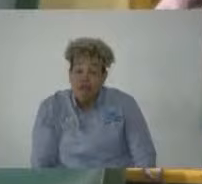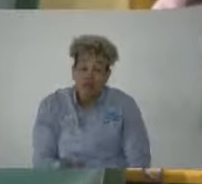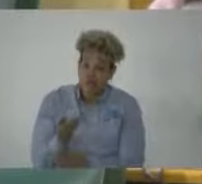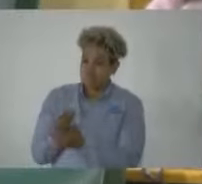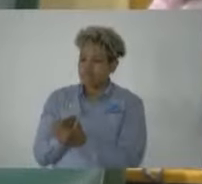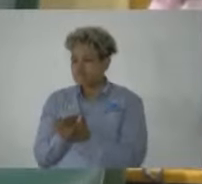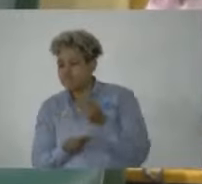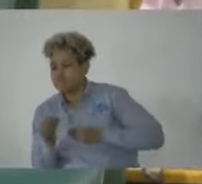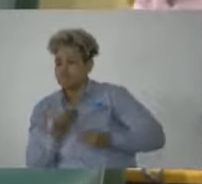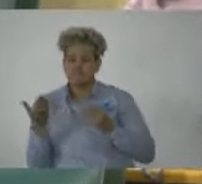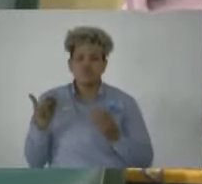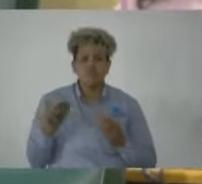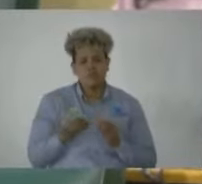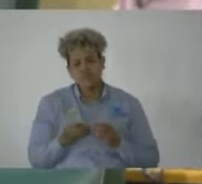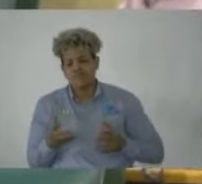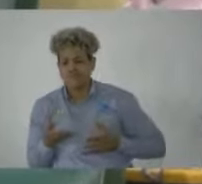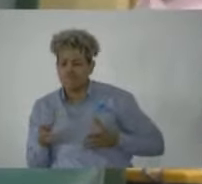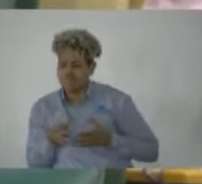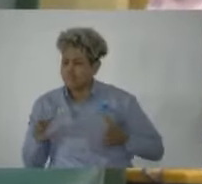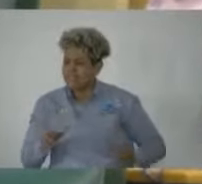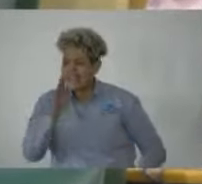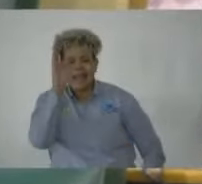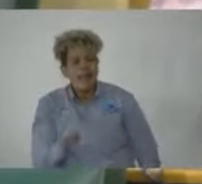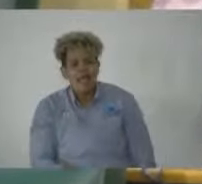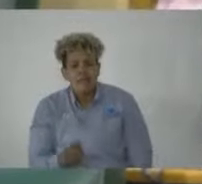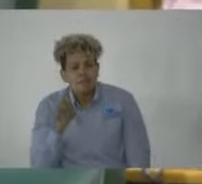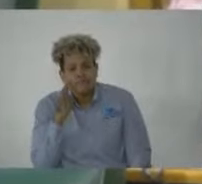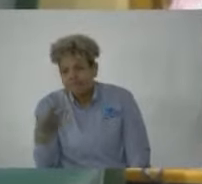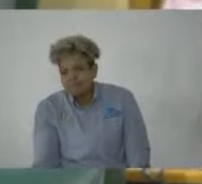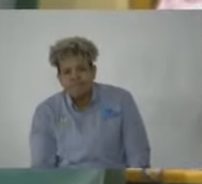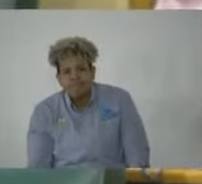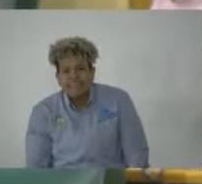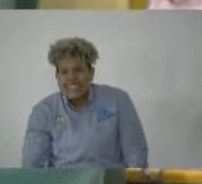responsible when they have a choice.